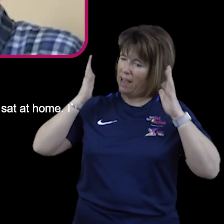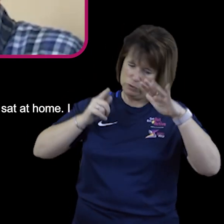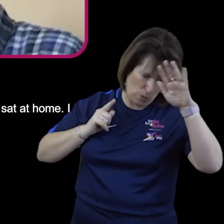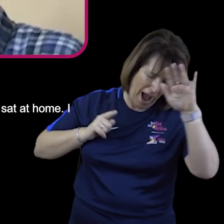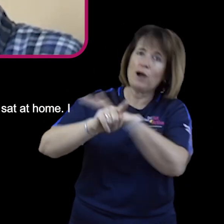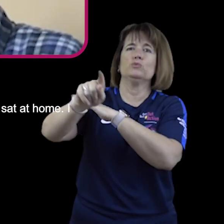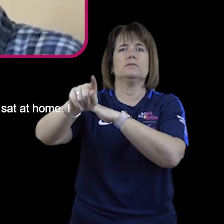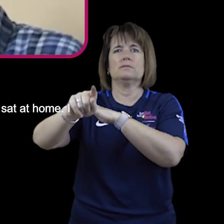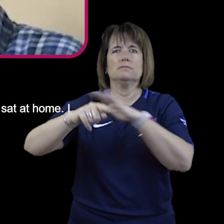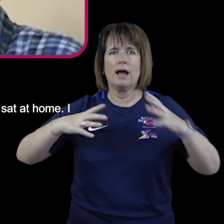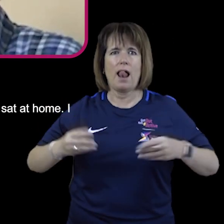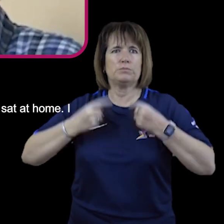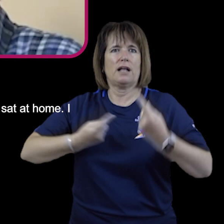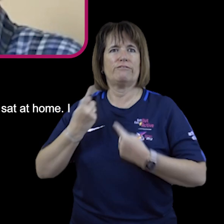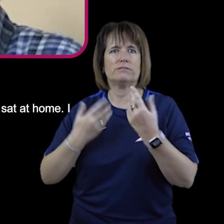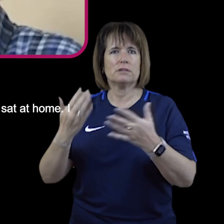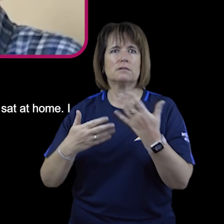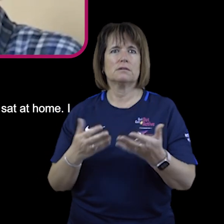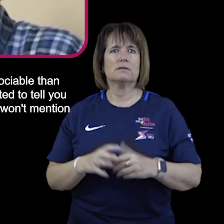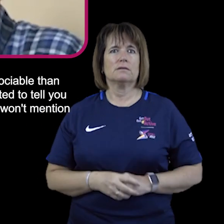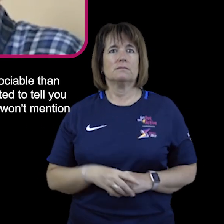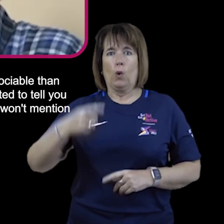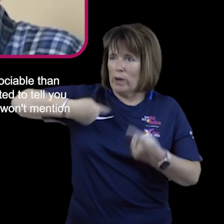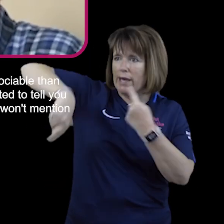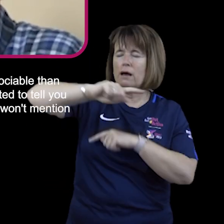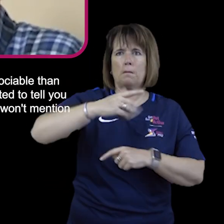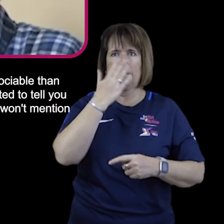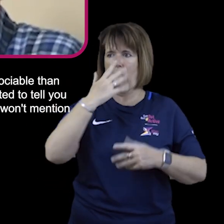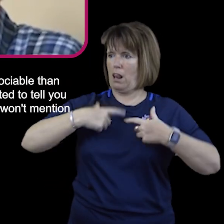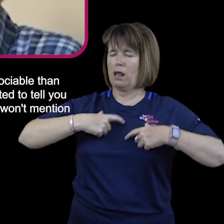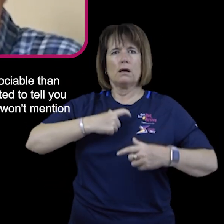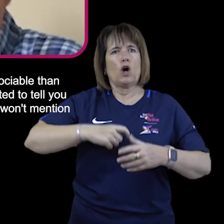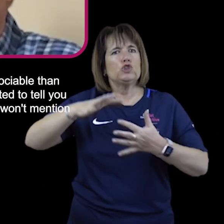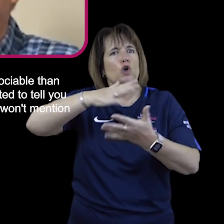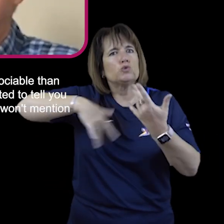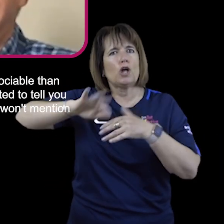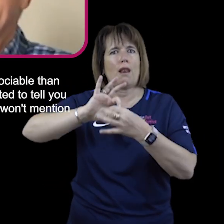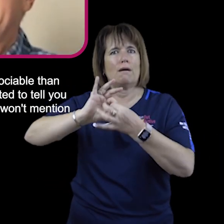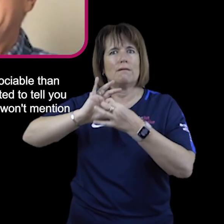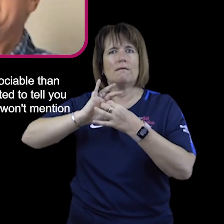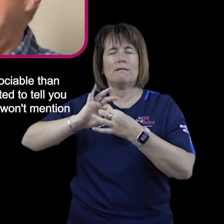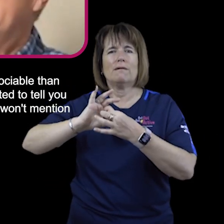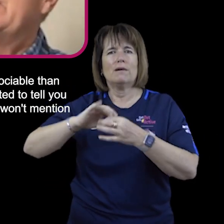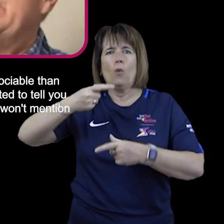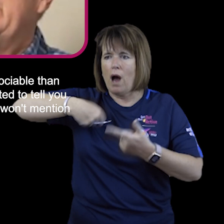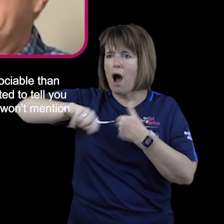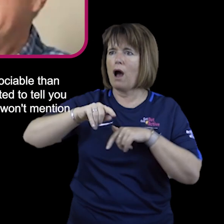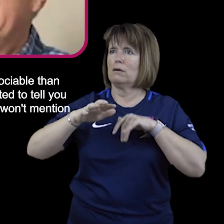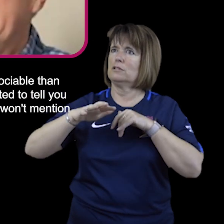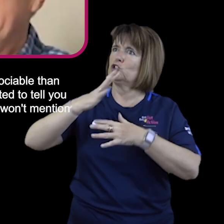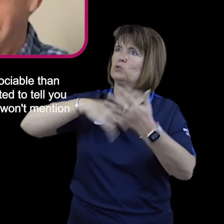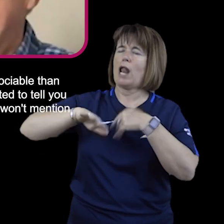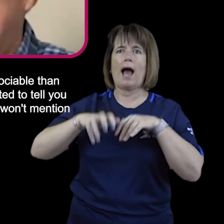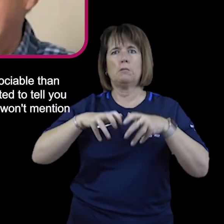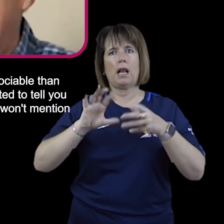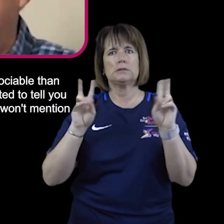equate with that. I understand that. We have to get out. We're social people, aren't we? Yes. Right, social animals. Some people are more sociable than others,